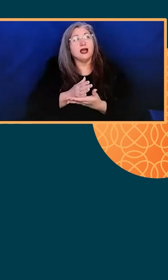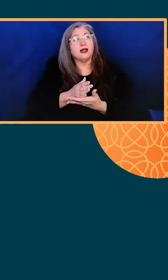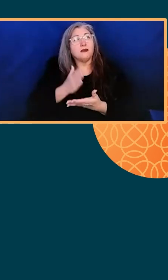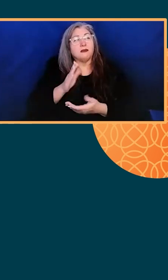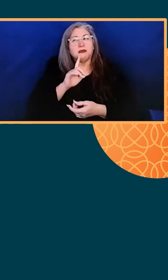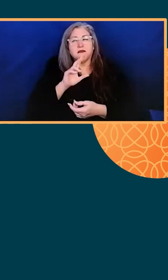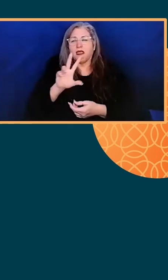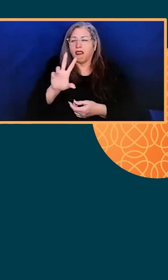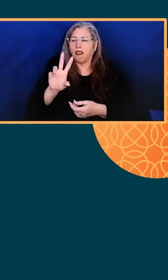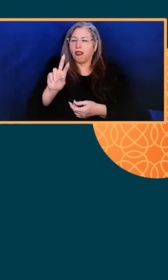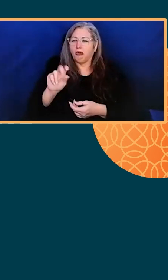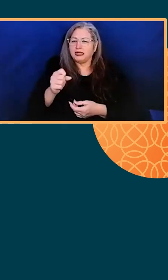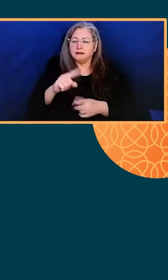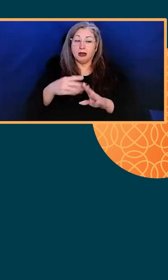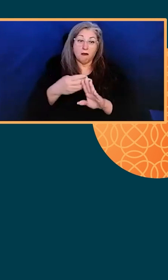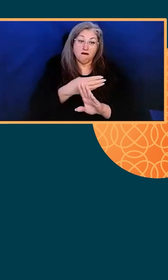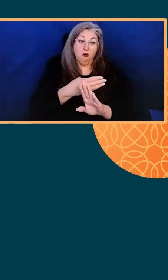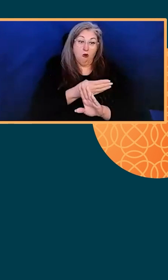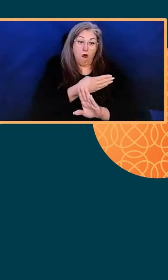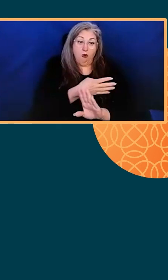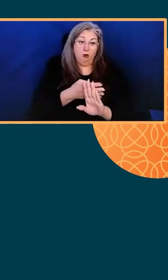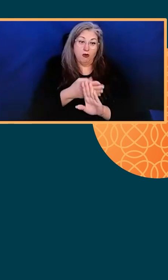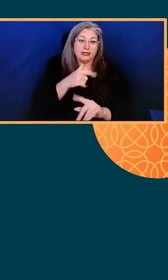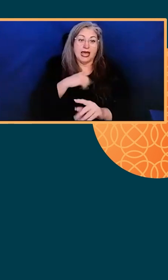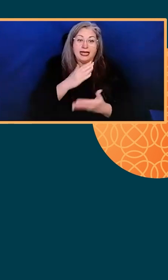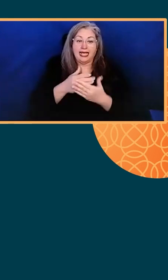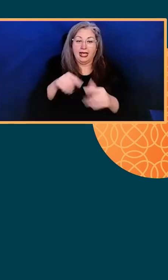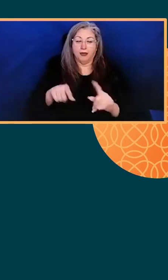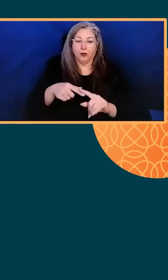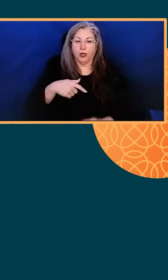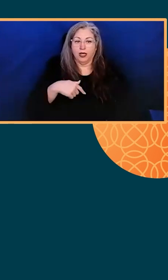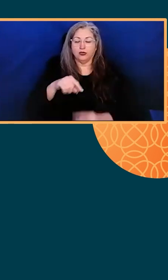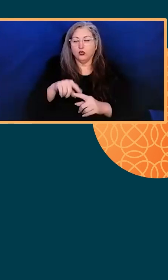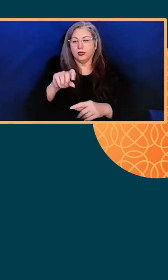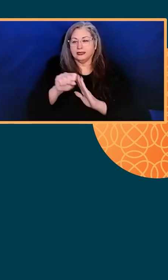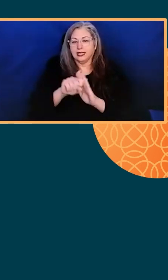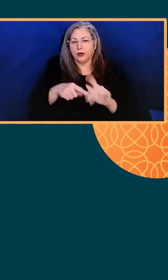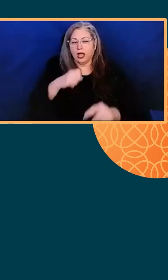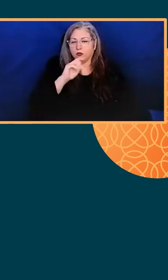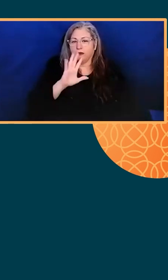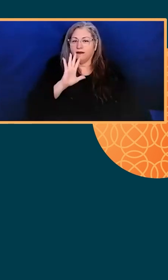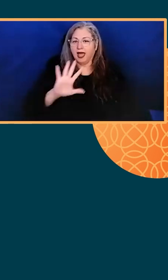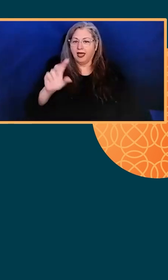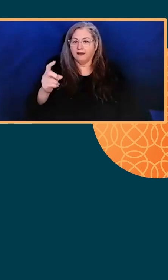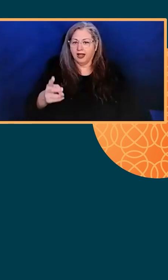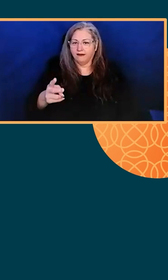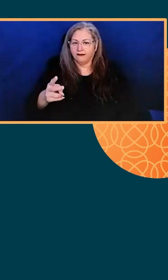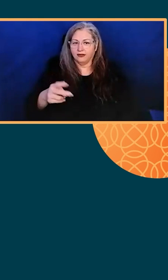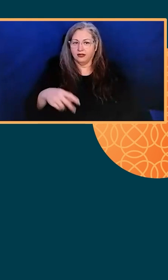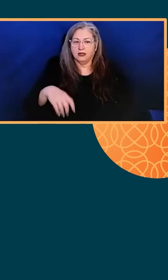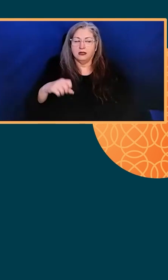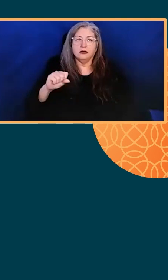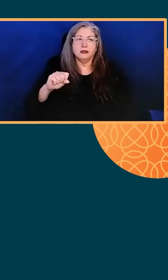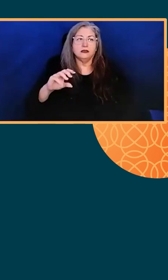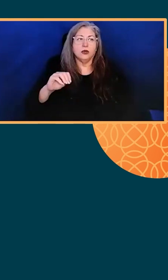my 30s, but before then, so I came to the States when I was 5.5 years old.